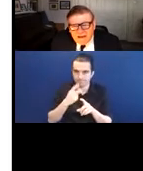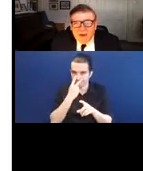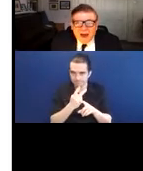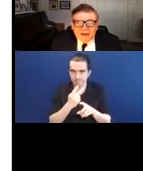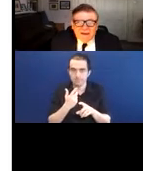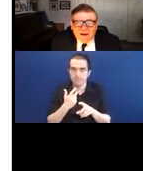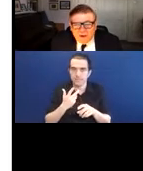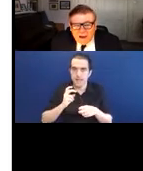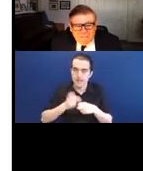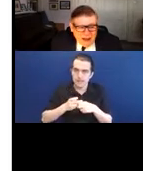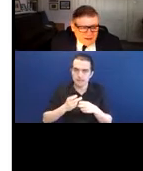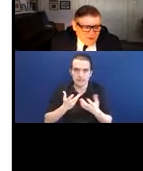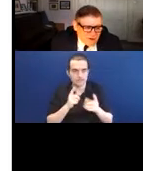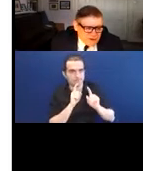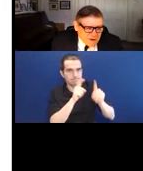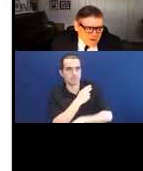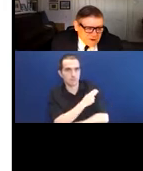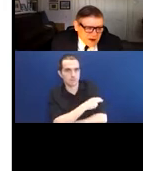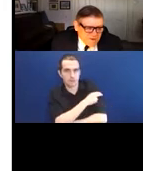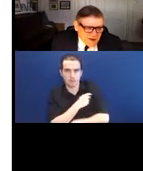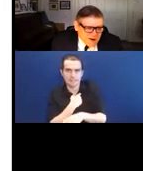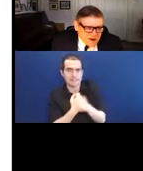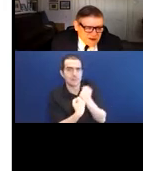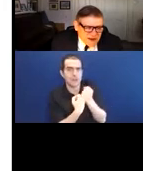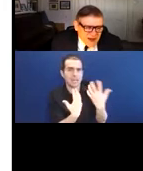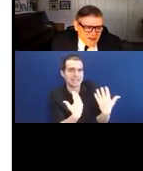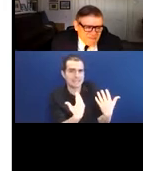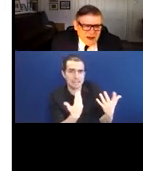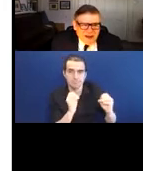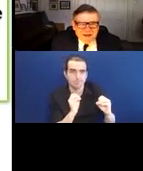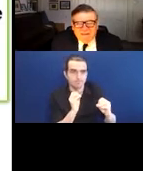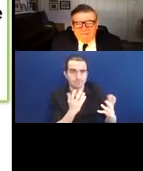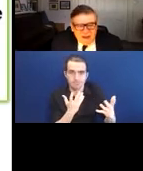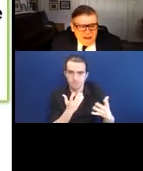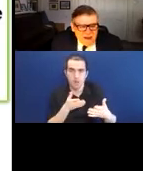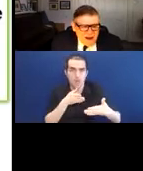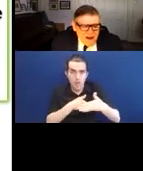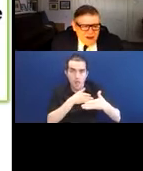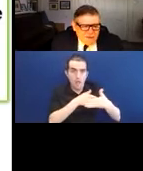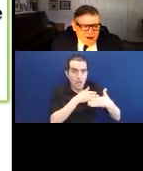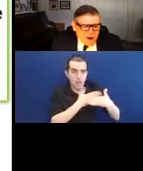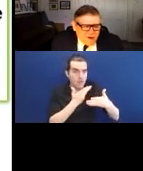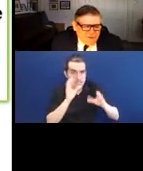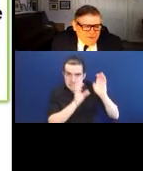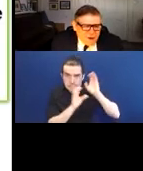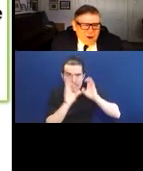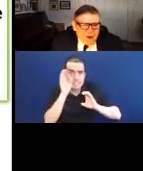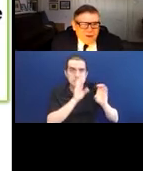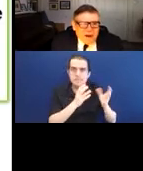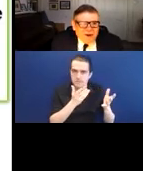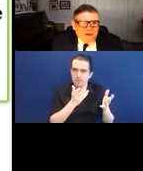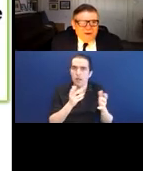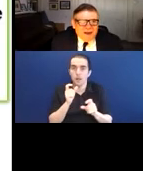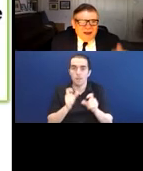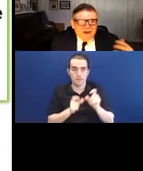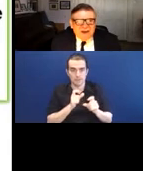state of mind. So it will impact on those people as well if they can't actually get their medication. We heard on the film a lot